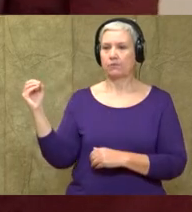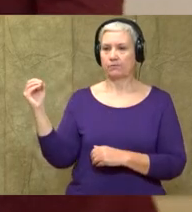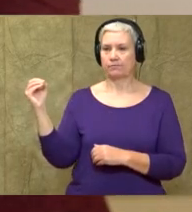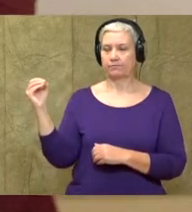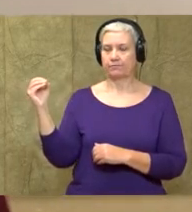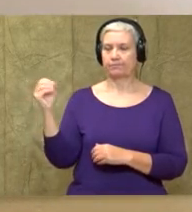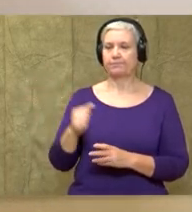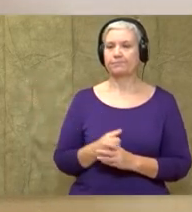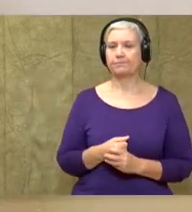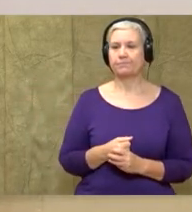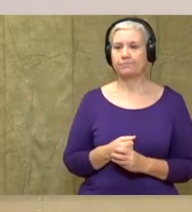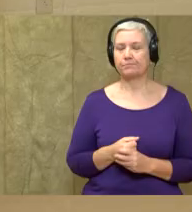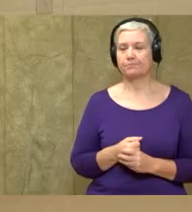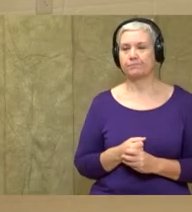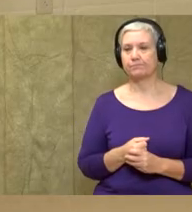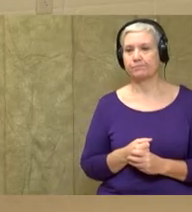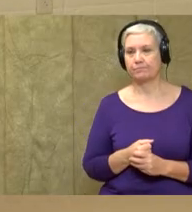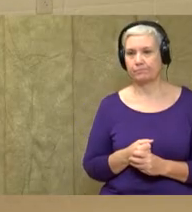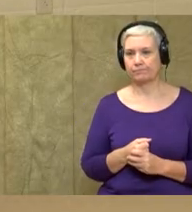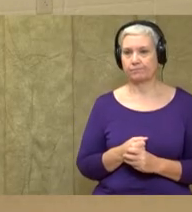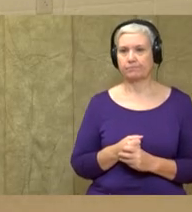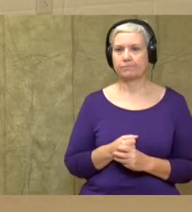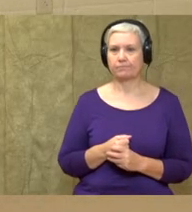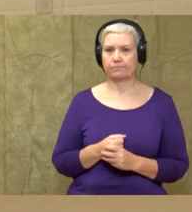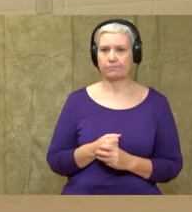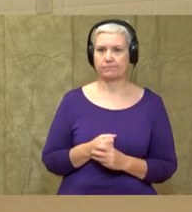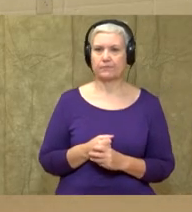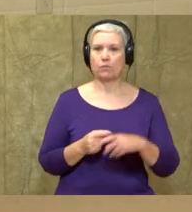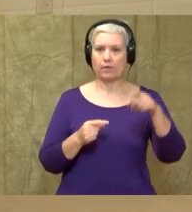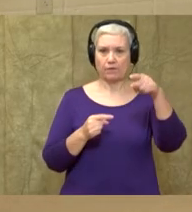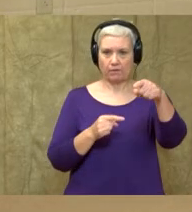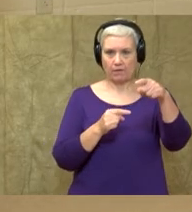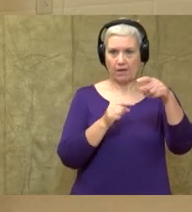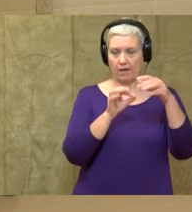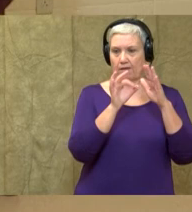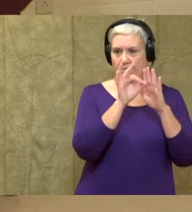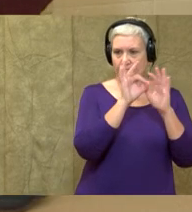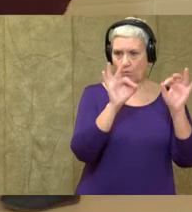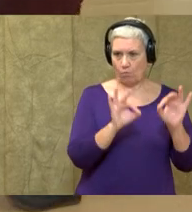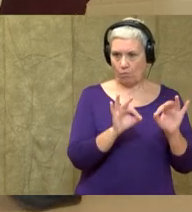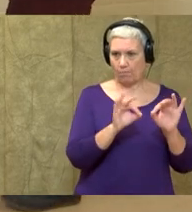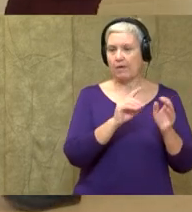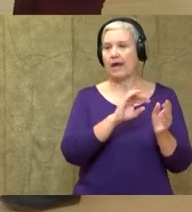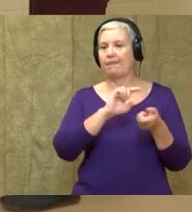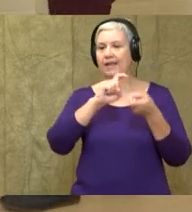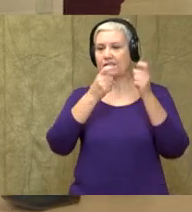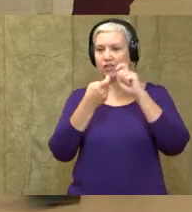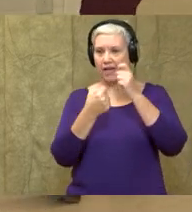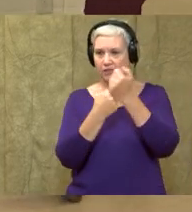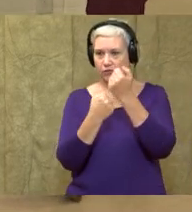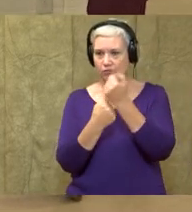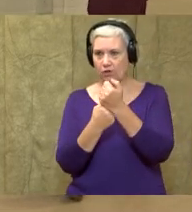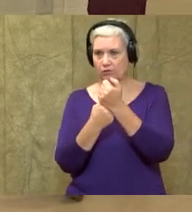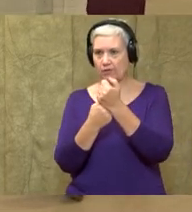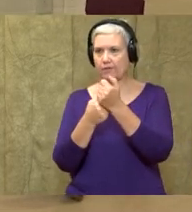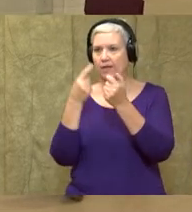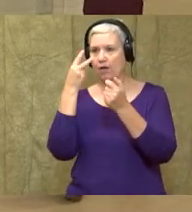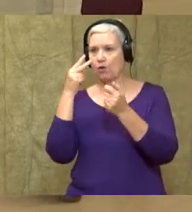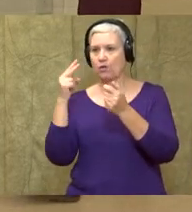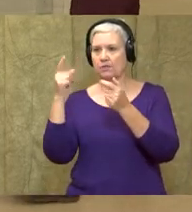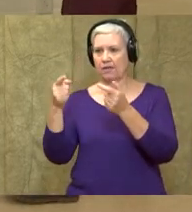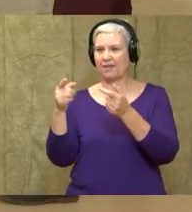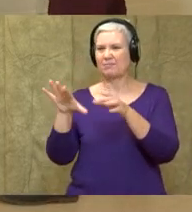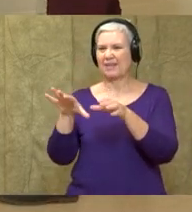is equal to 0. So we took this form, changed the structure of that form into something that's